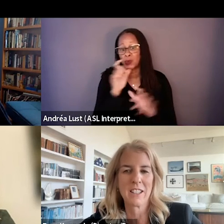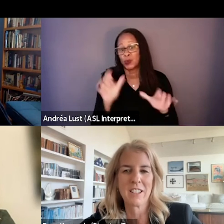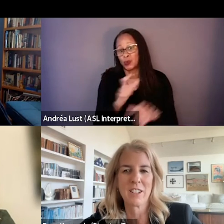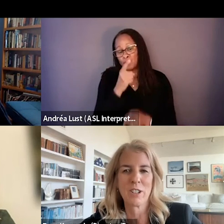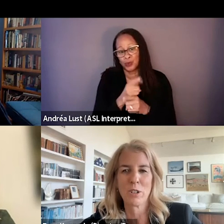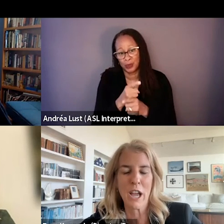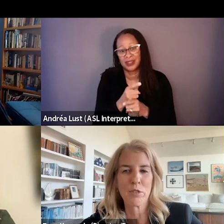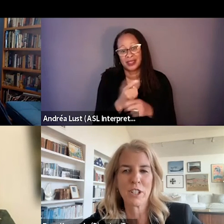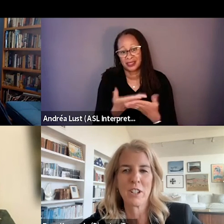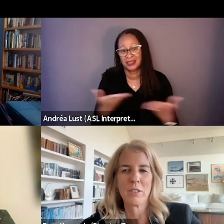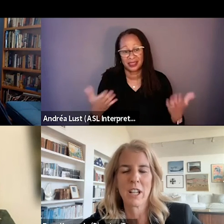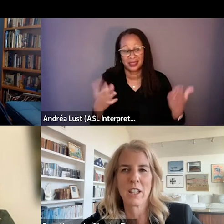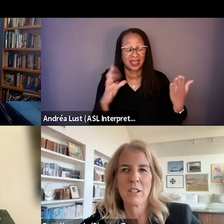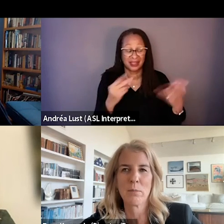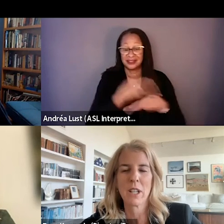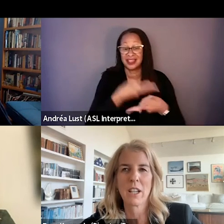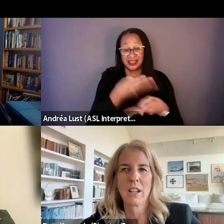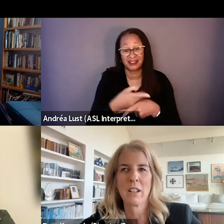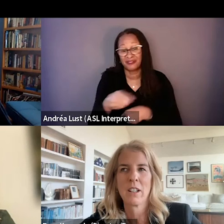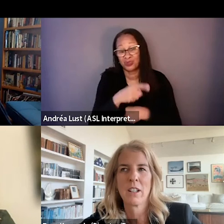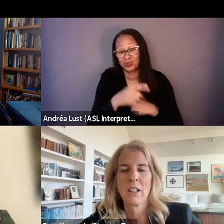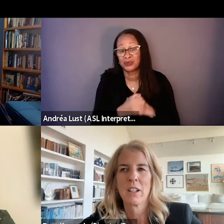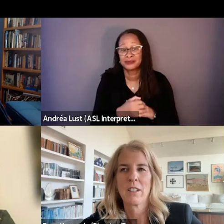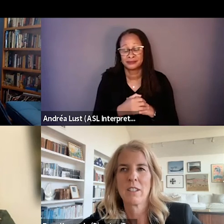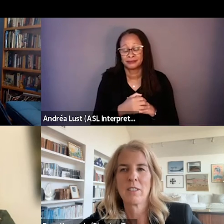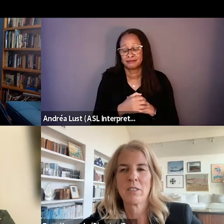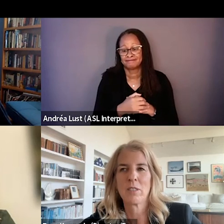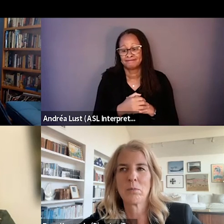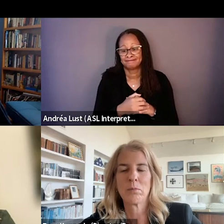thing and who look out for you. And there's something